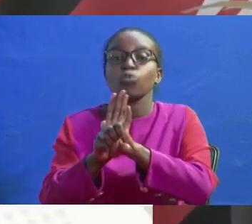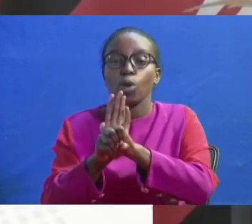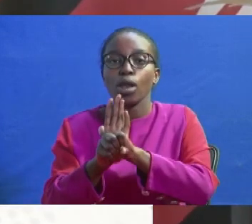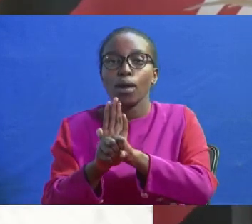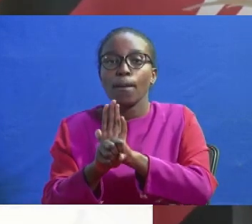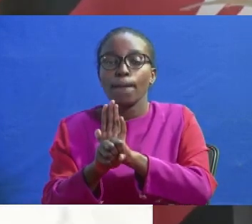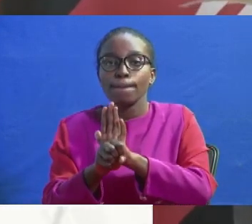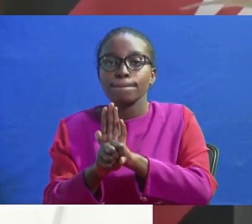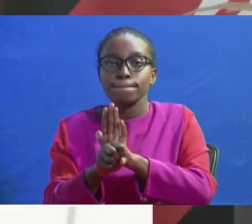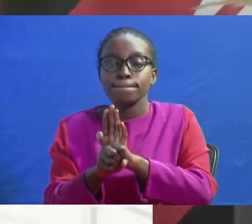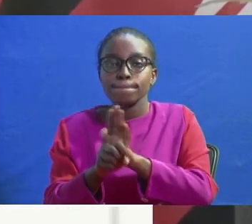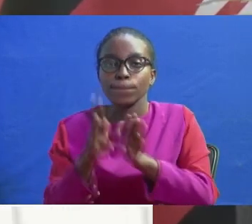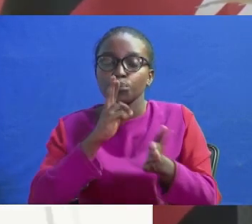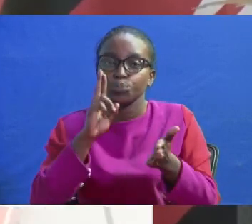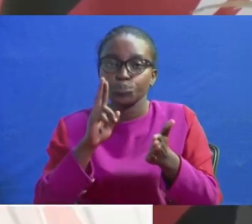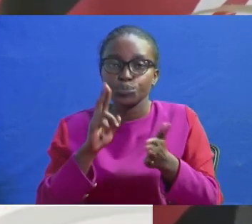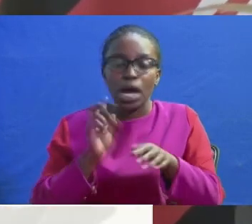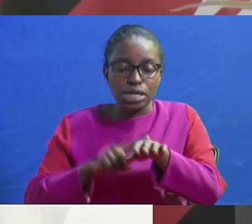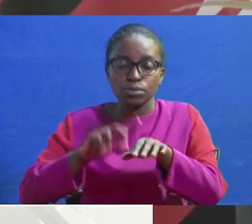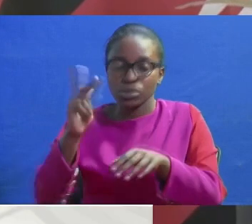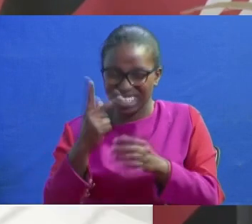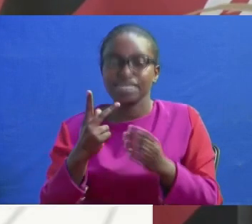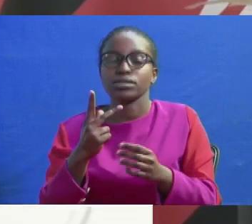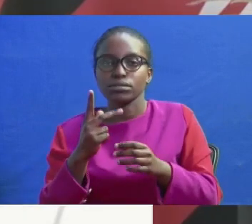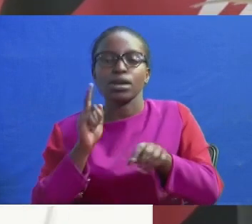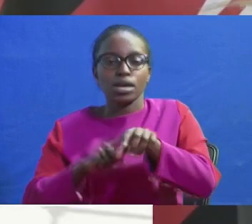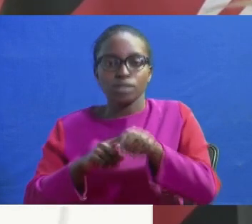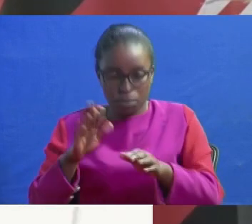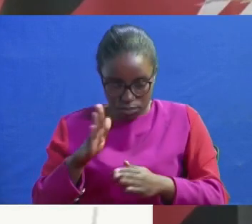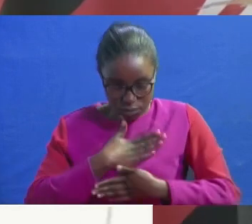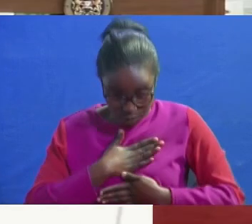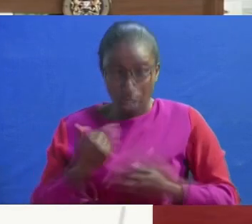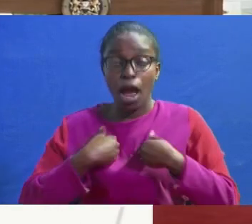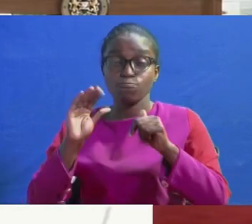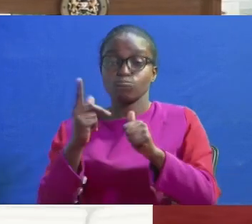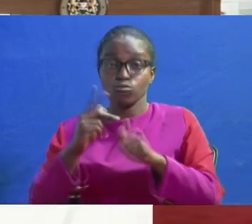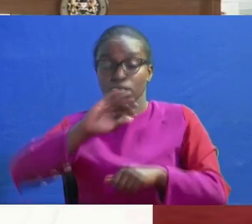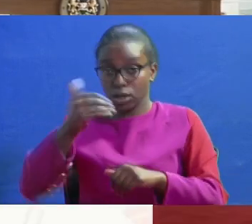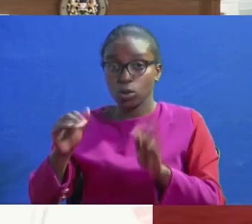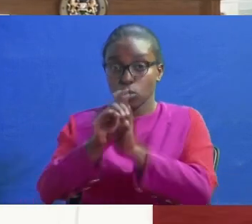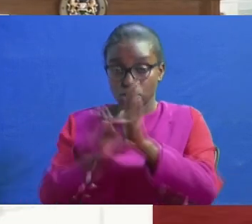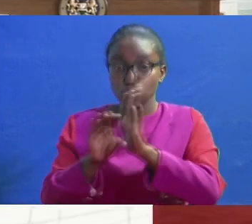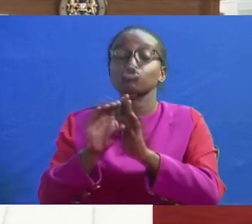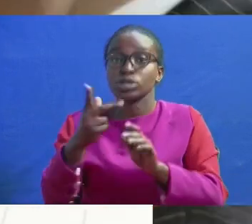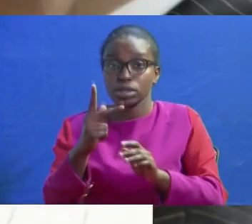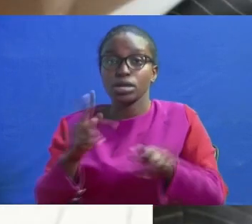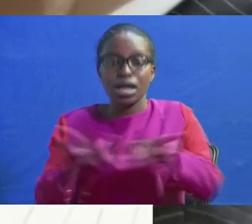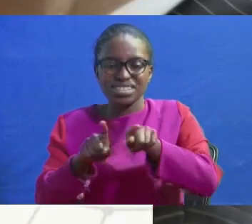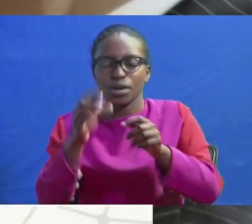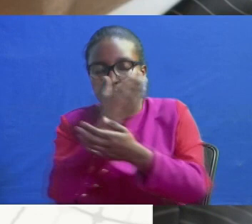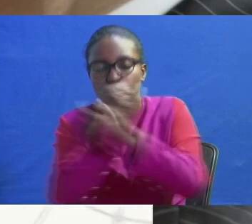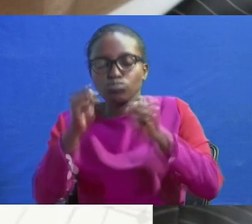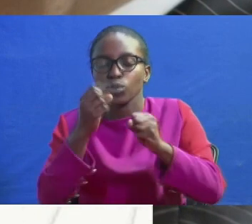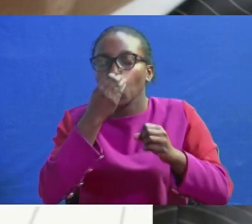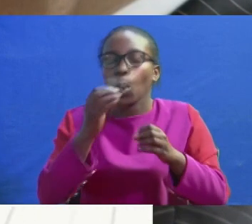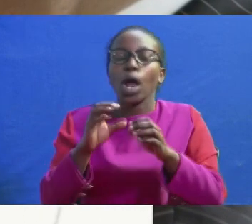obey, respect, and uphold this Constitution of Kenya. President William Ruto will be banking on the